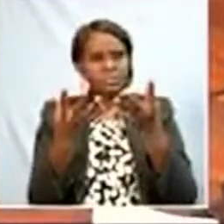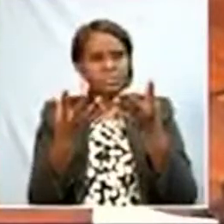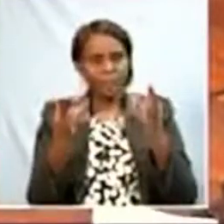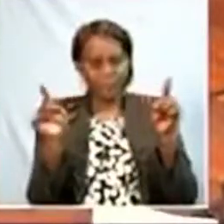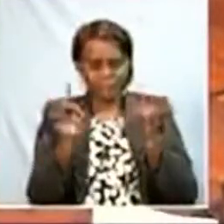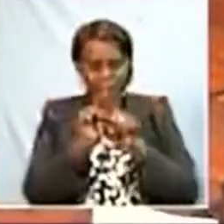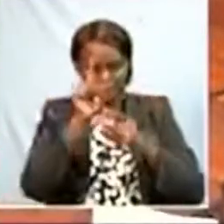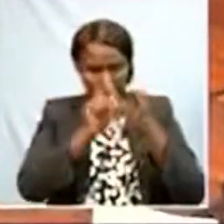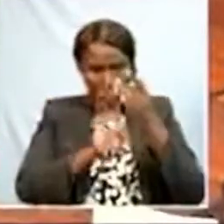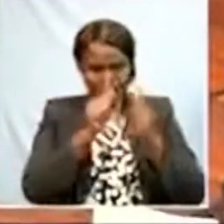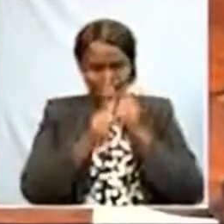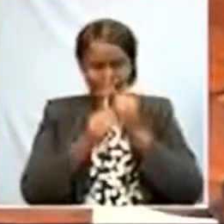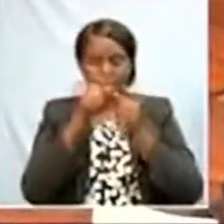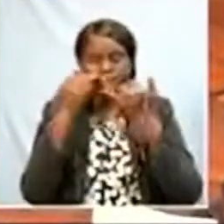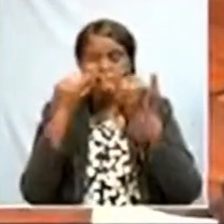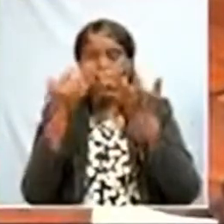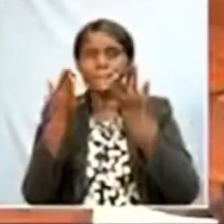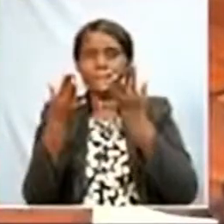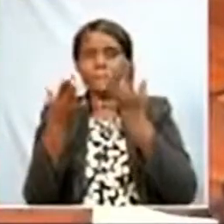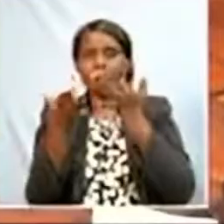same price which has been mentioned,